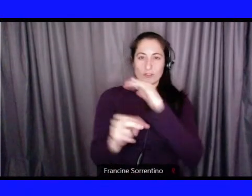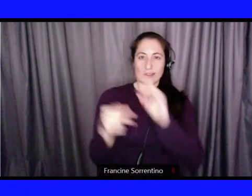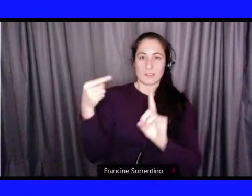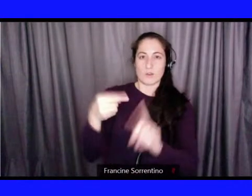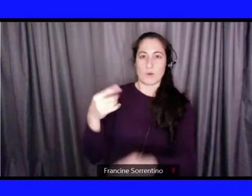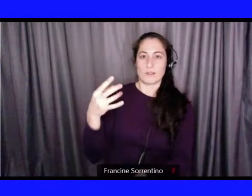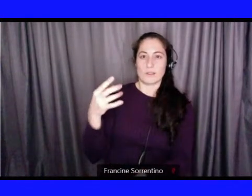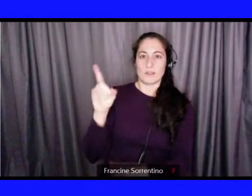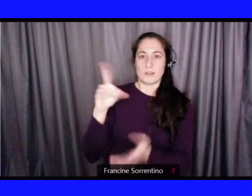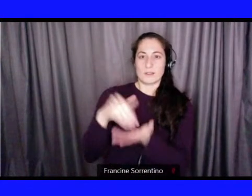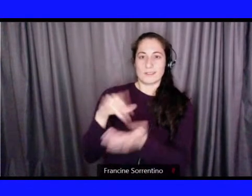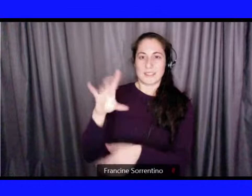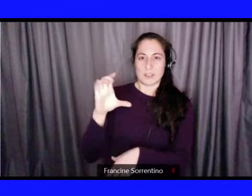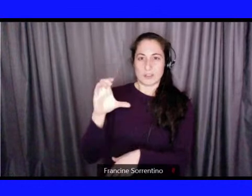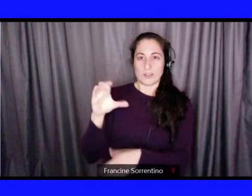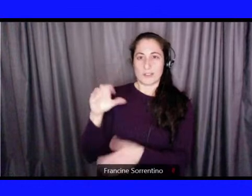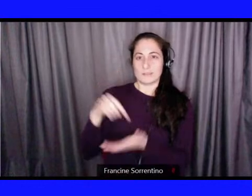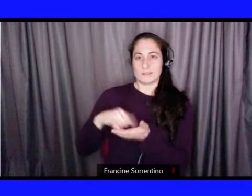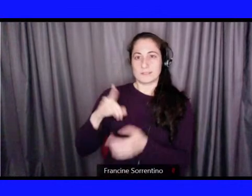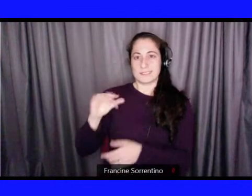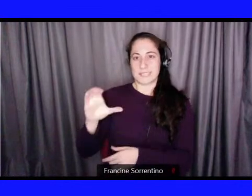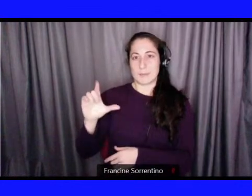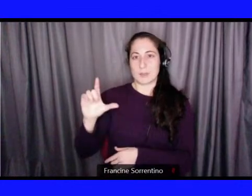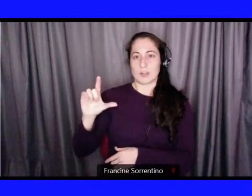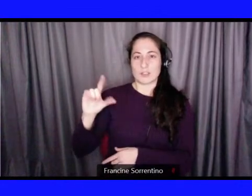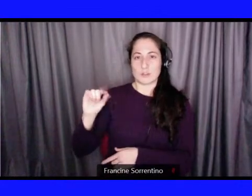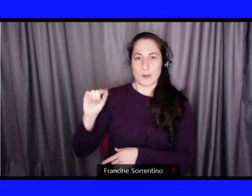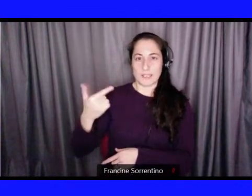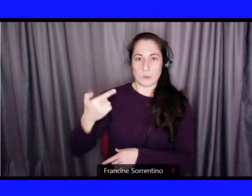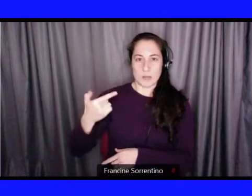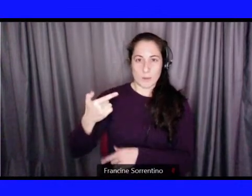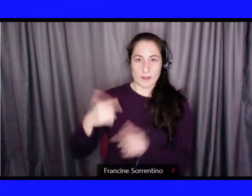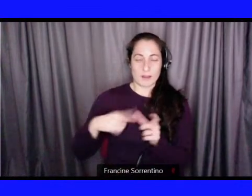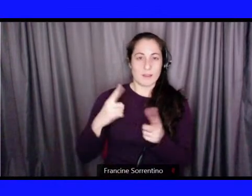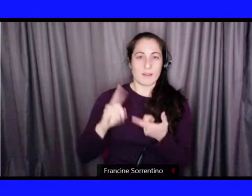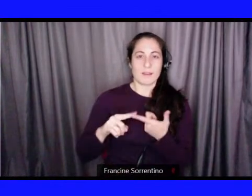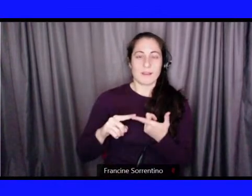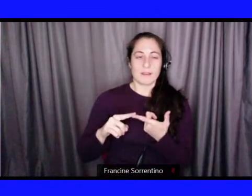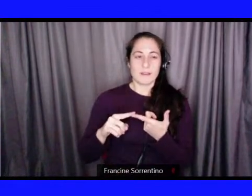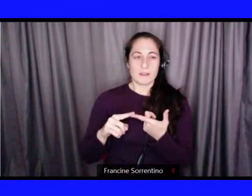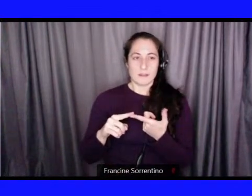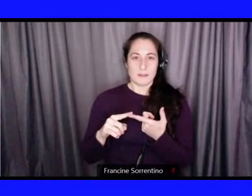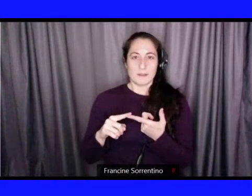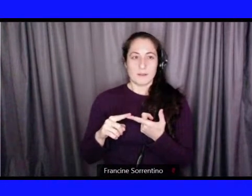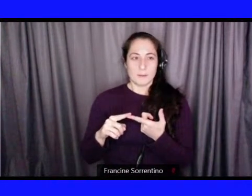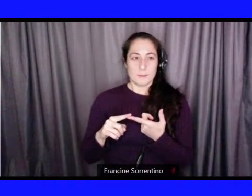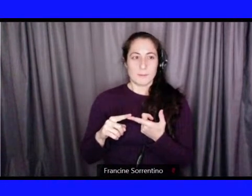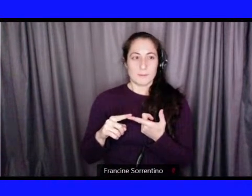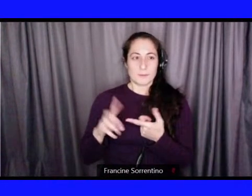patient care revenue over expenses, still significantly above target at 74%,